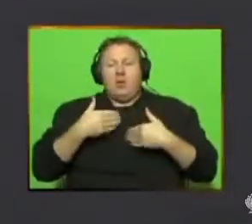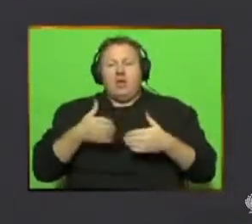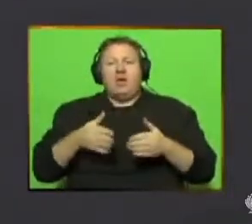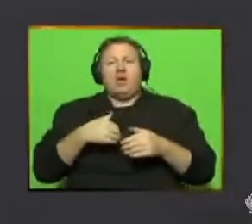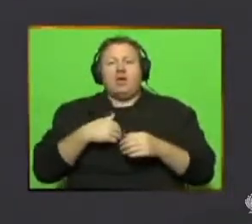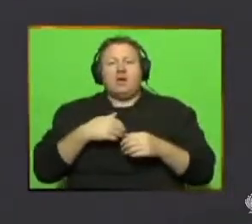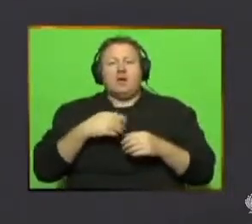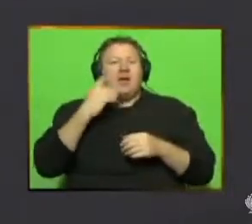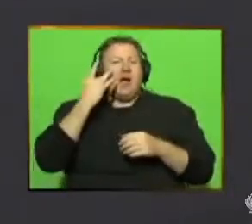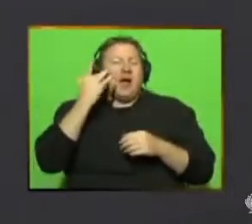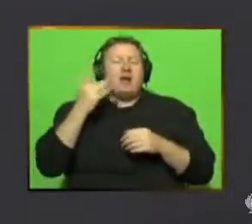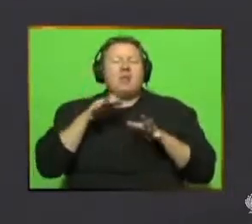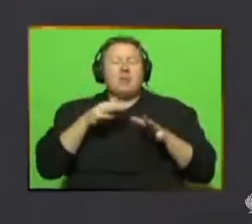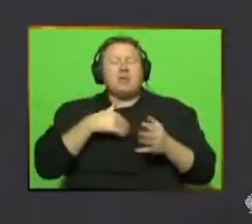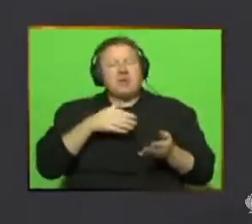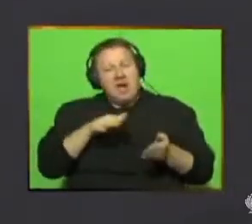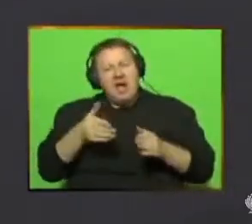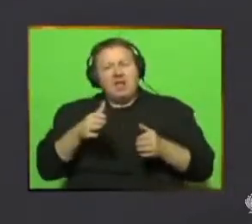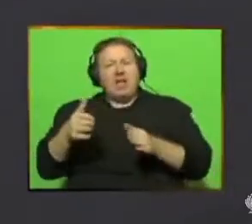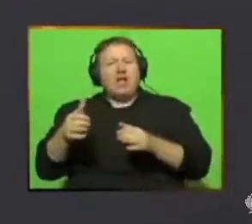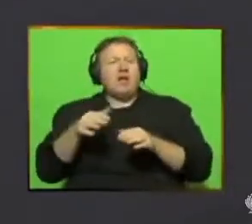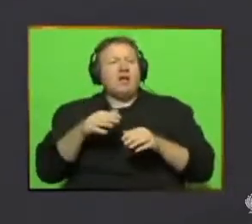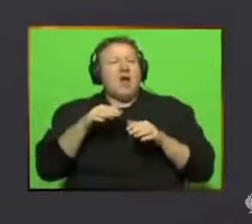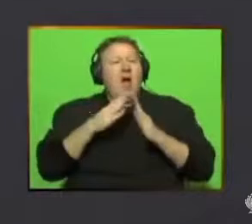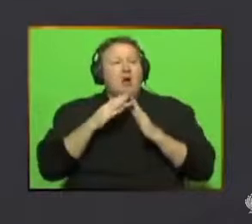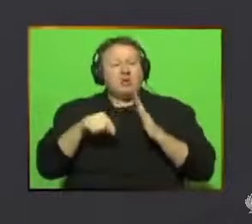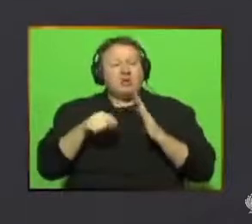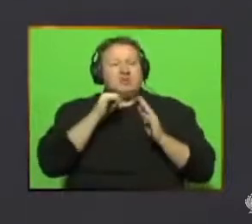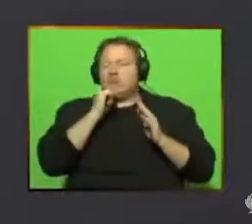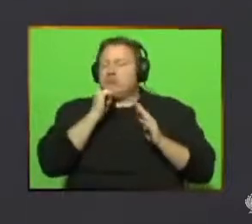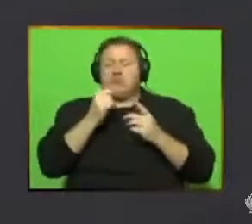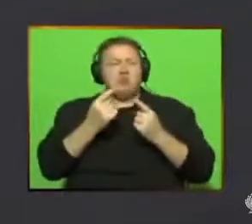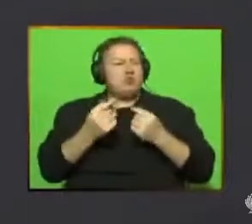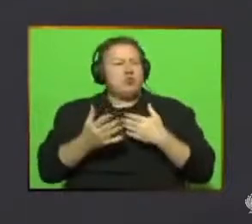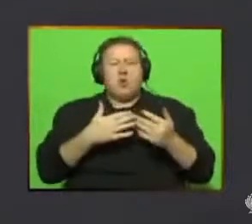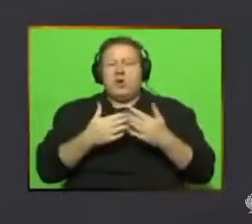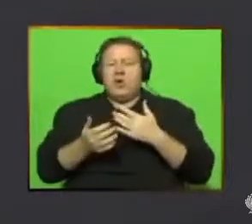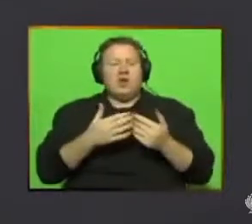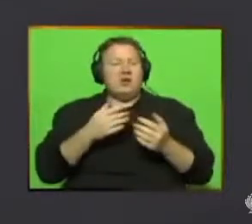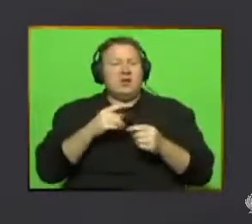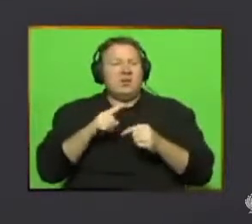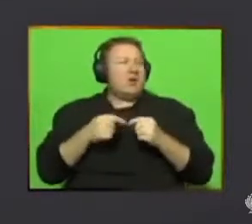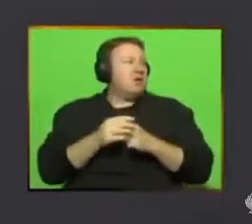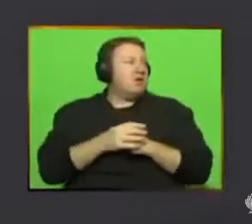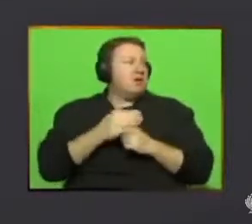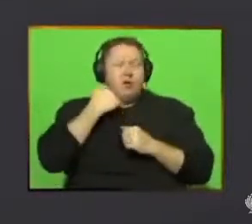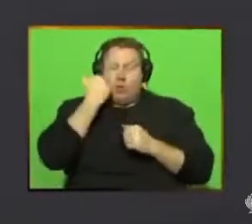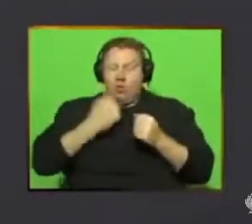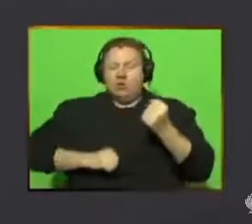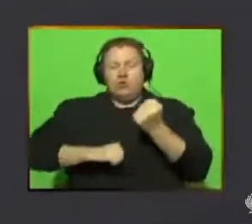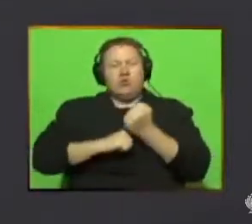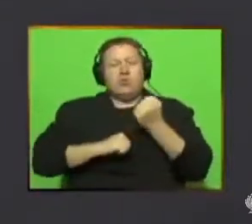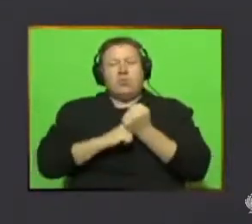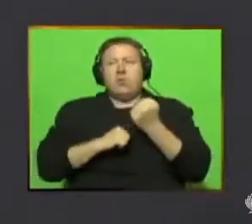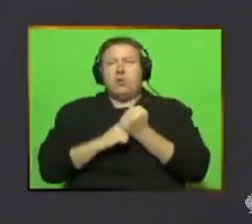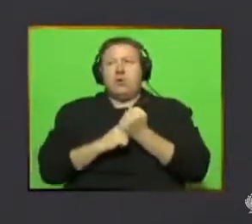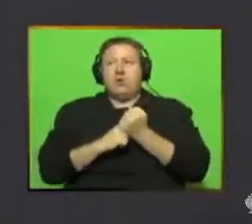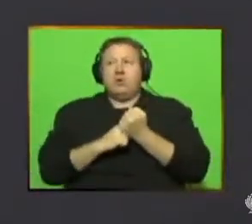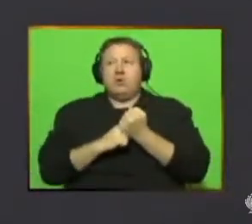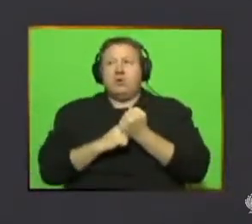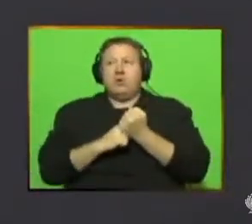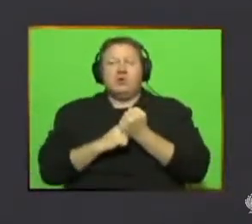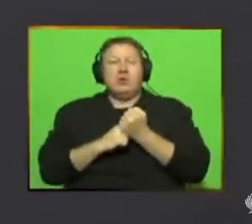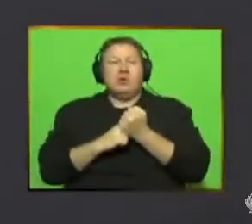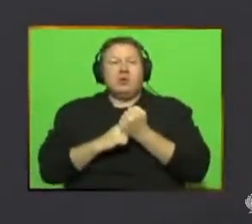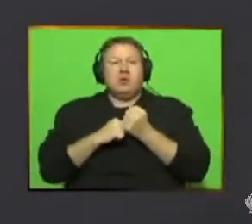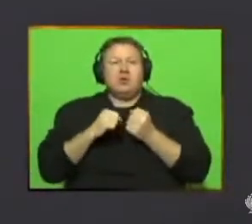this House has done nothing about it. Mr. President, I want to support the government of national unity, but when you include the right-wing fringe